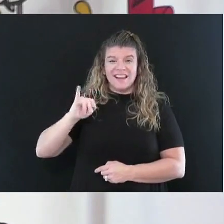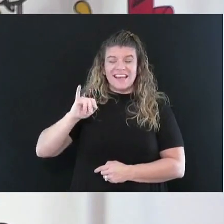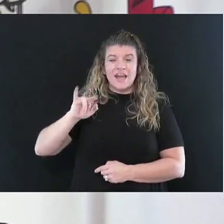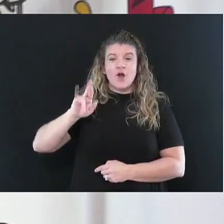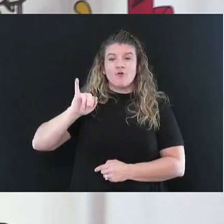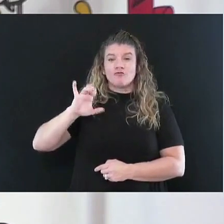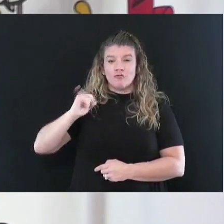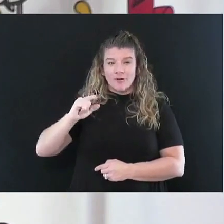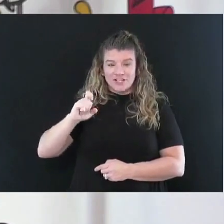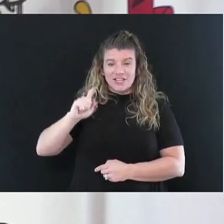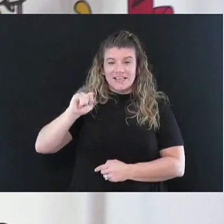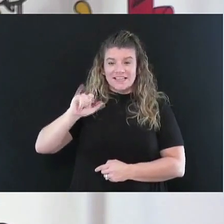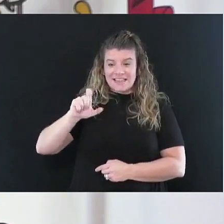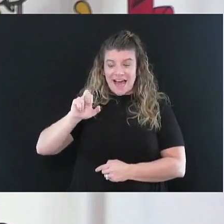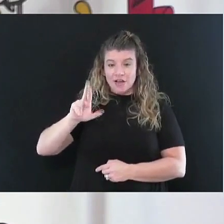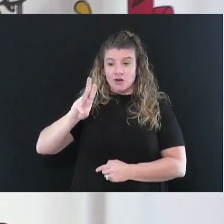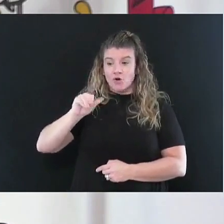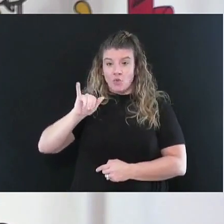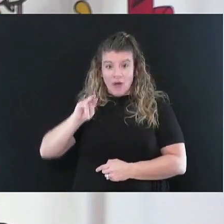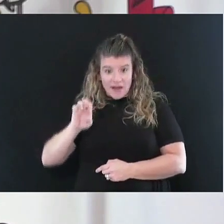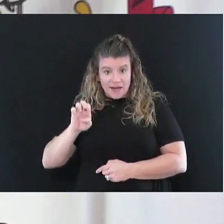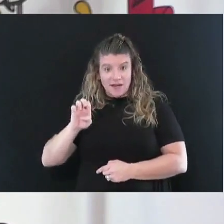Wood counties.